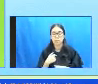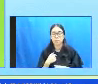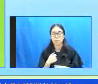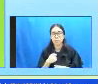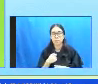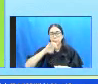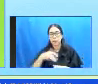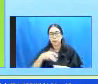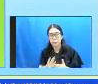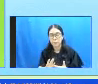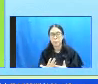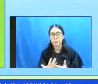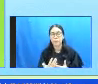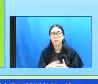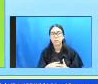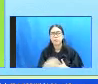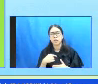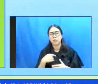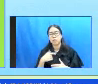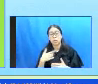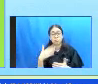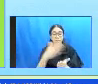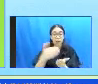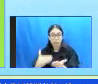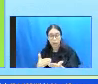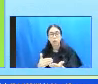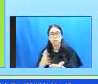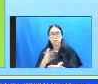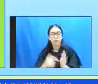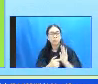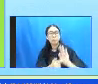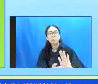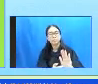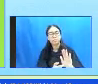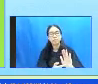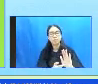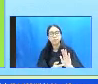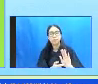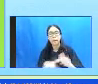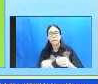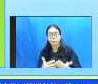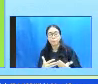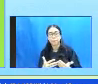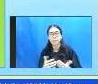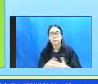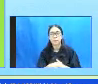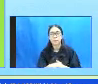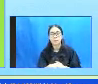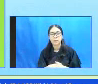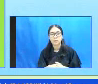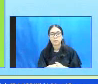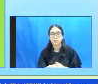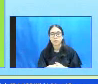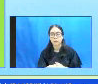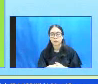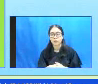to the data itself, it already shows that at least, the climate crisis has